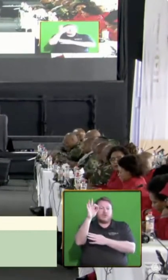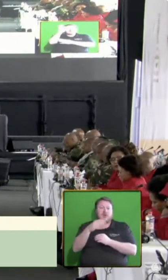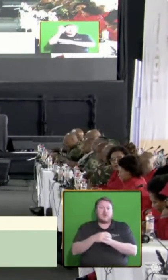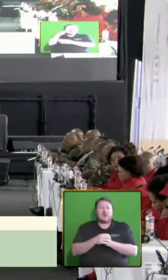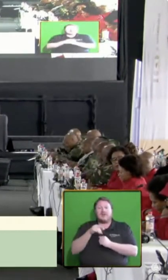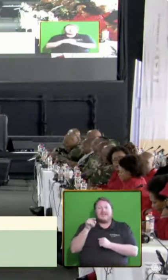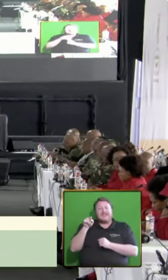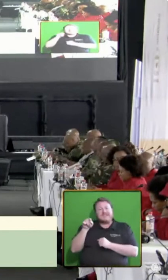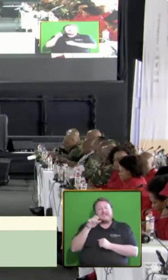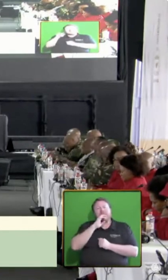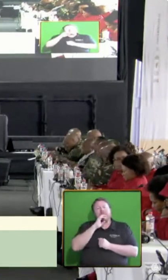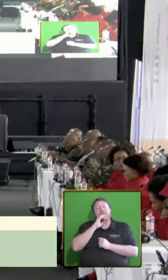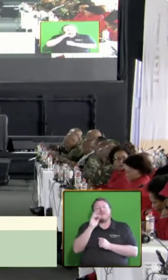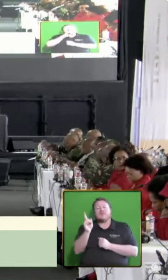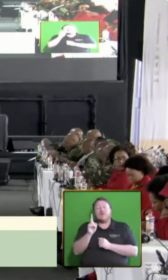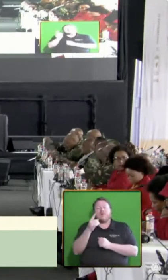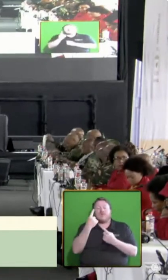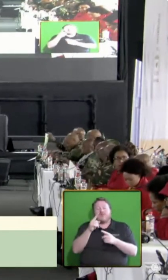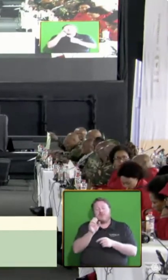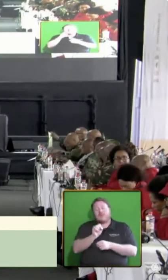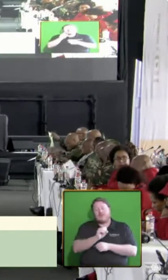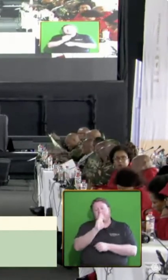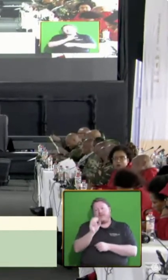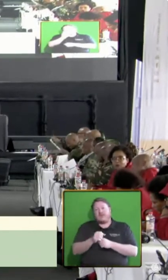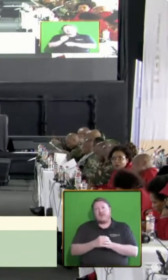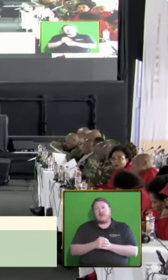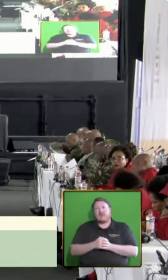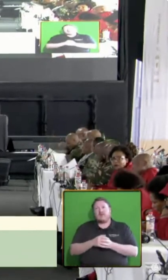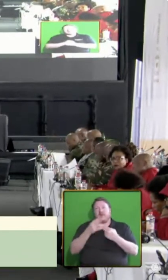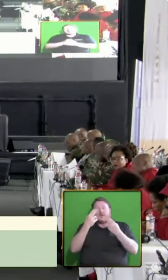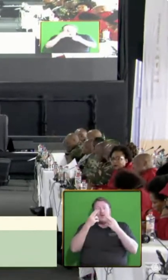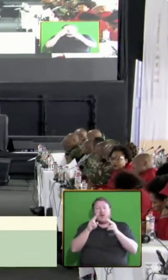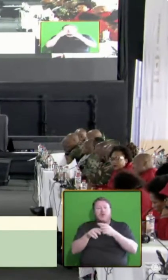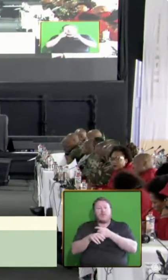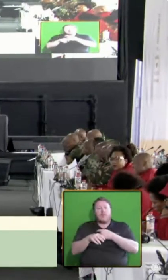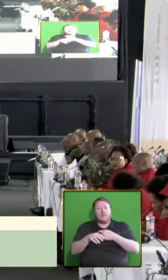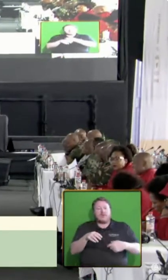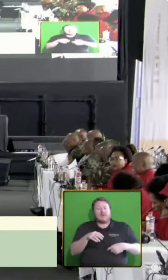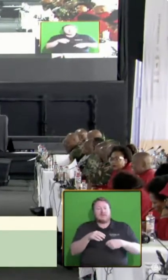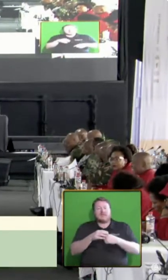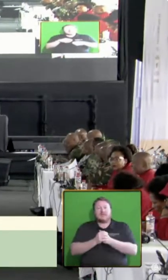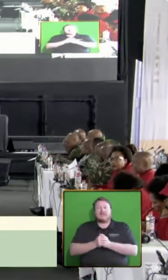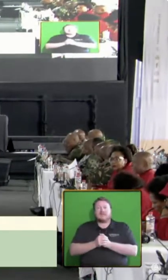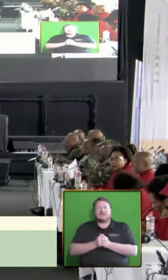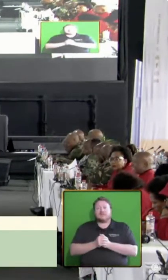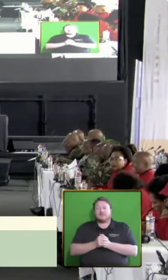pact means for the Republic. Honorable the President.